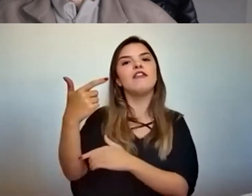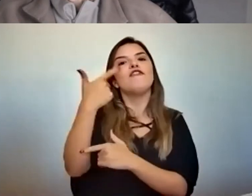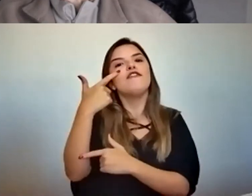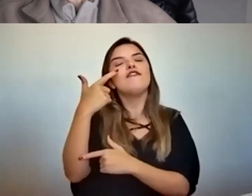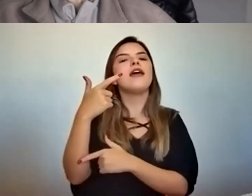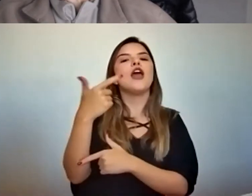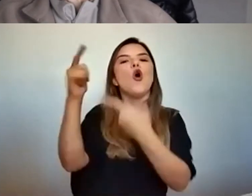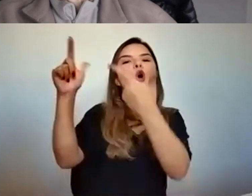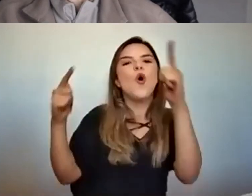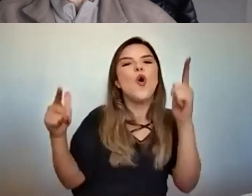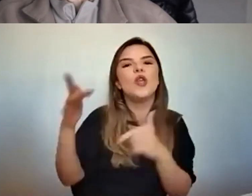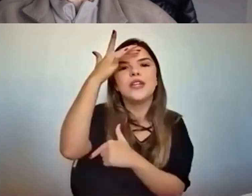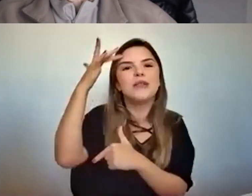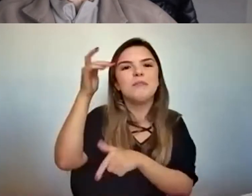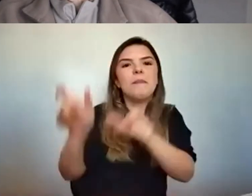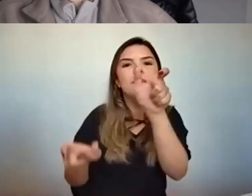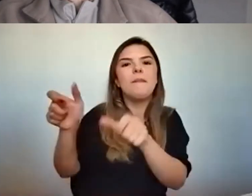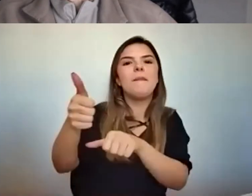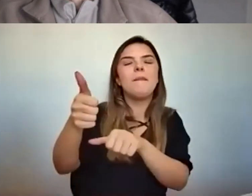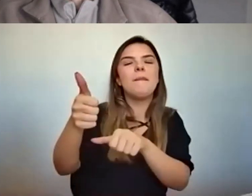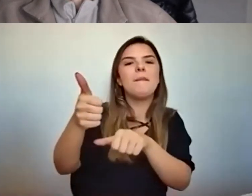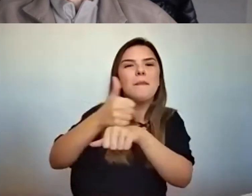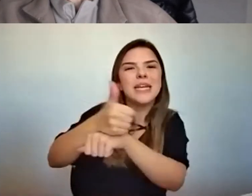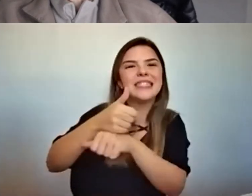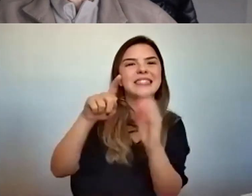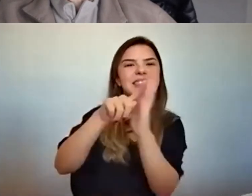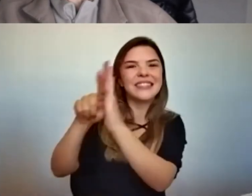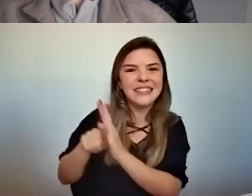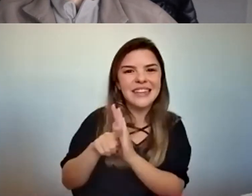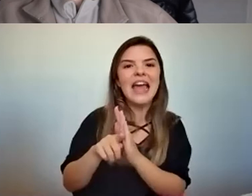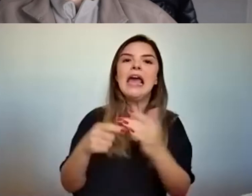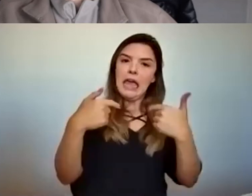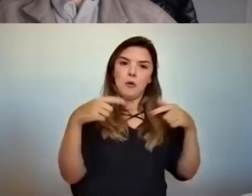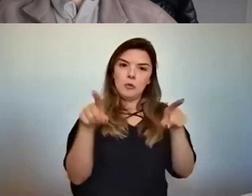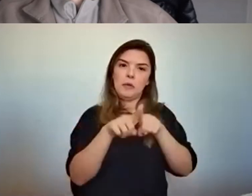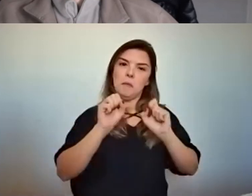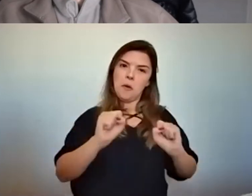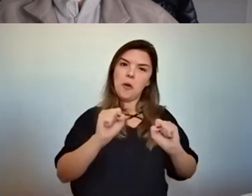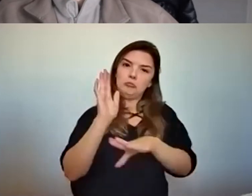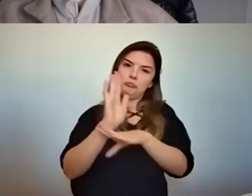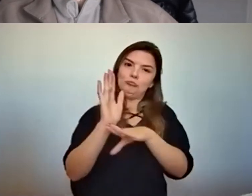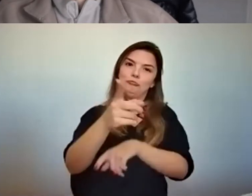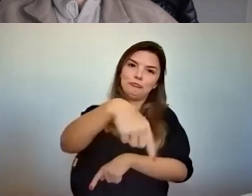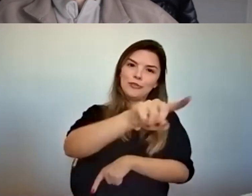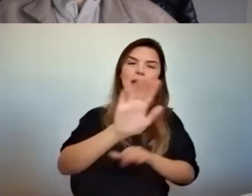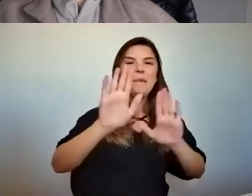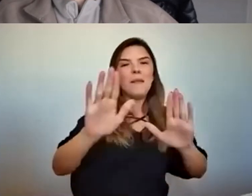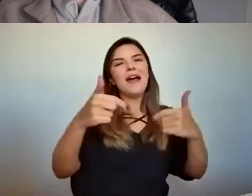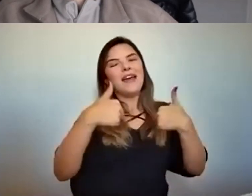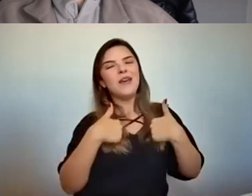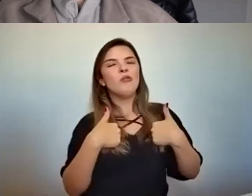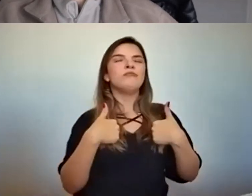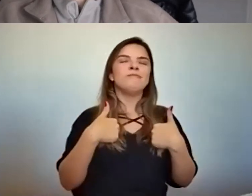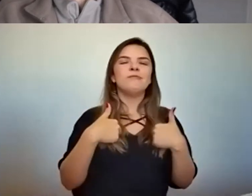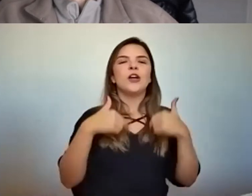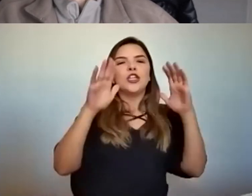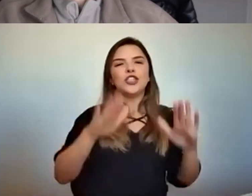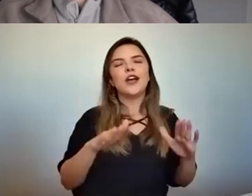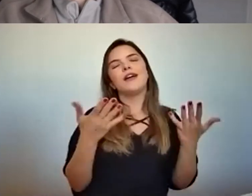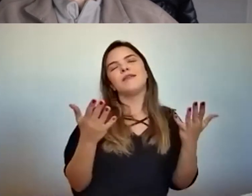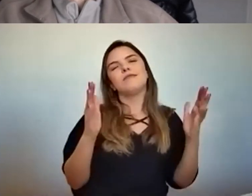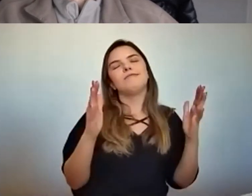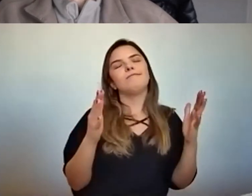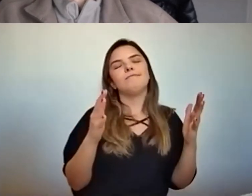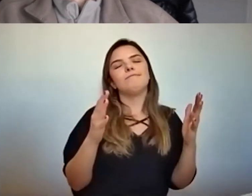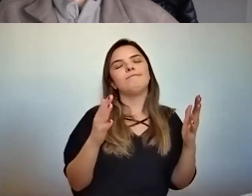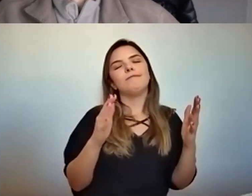I'll be happy to offer what I can, but I think that my contribution is perhaps less than what these younger people